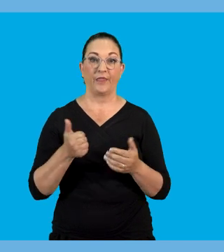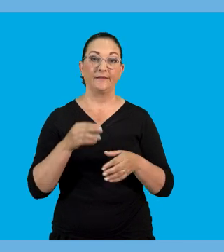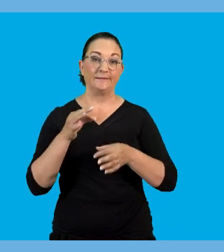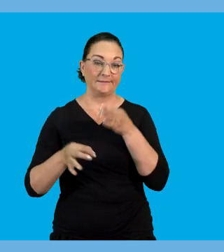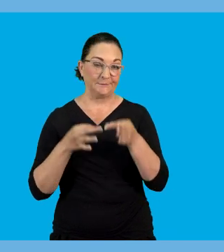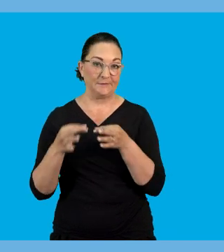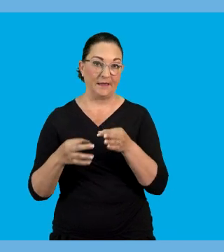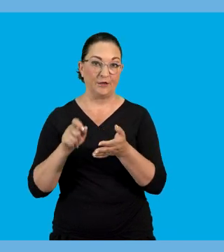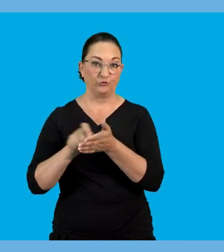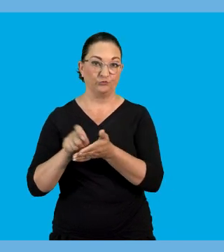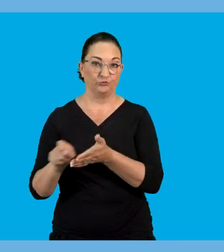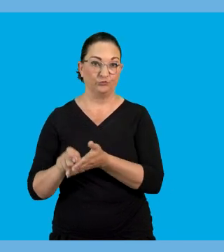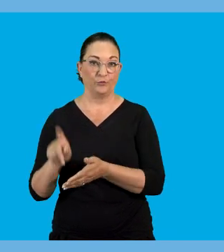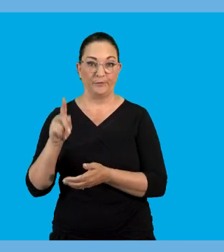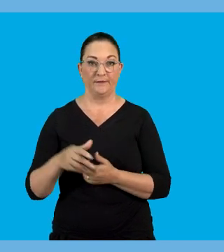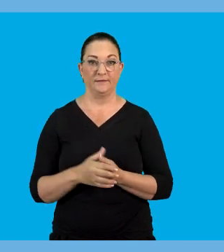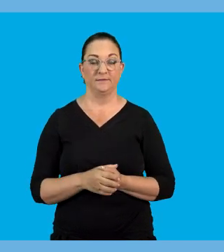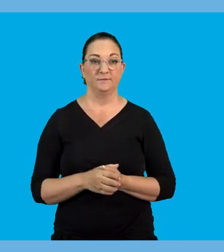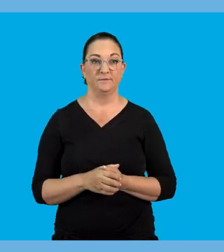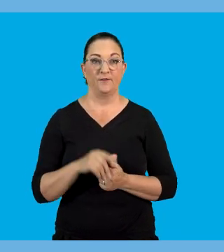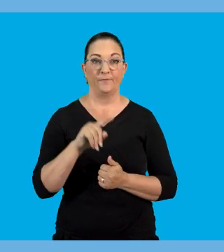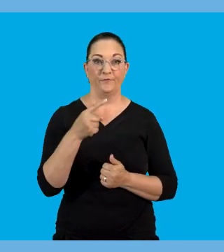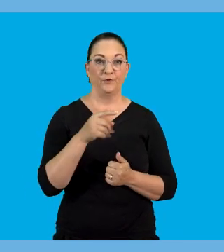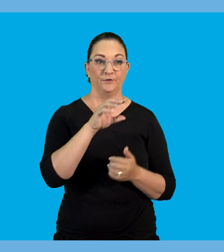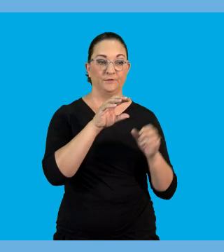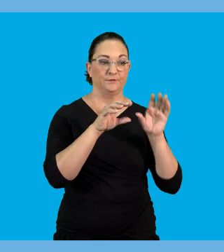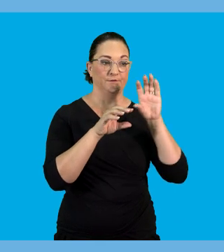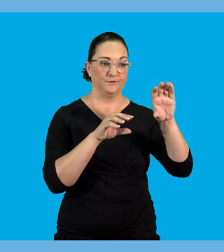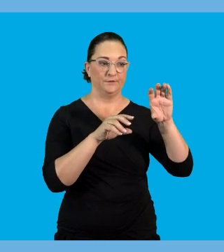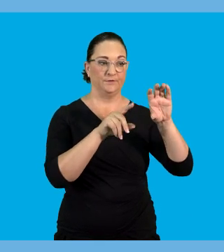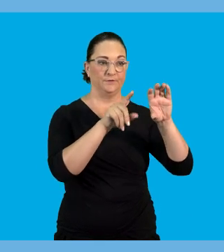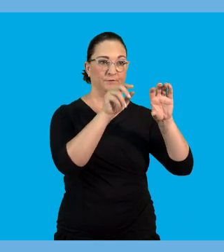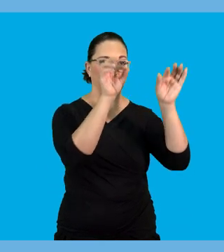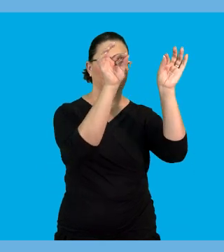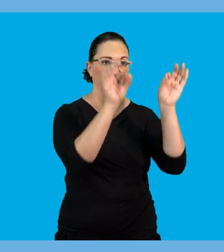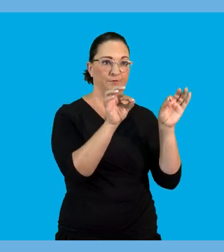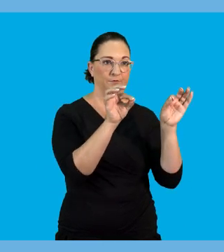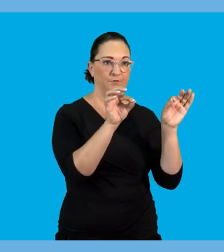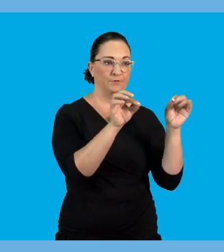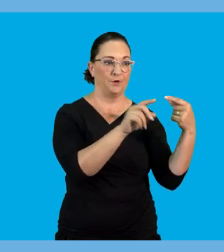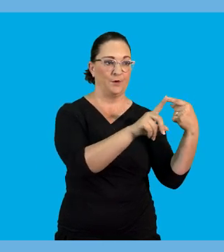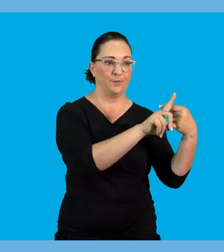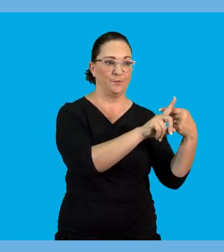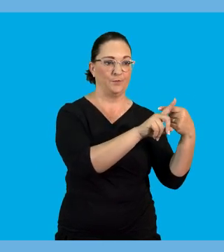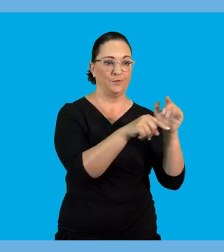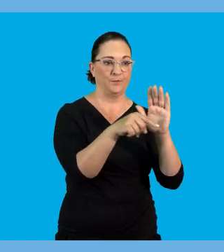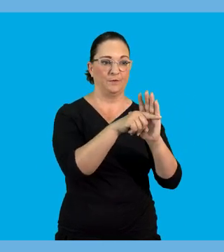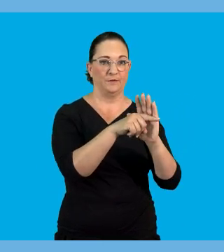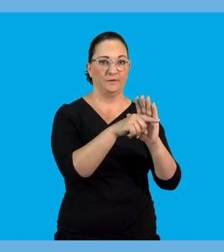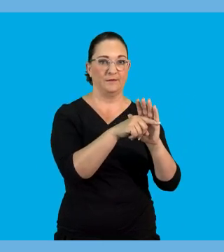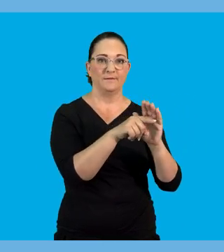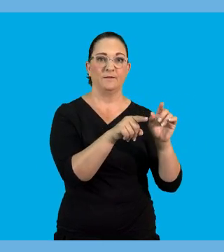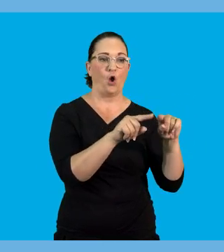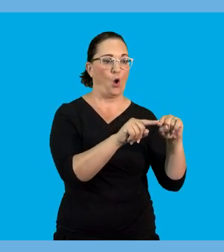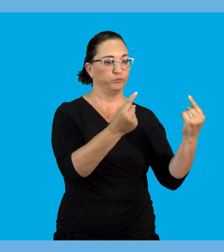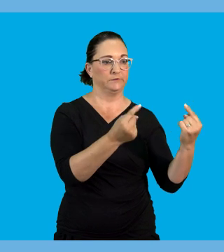an explanation for our drawing. So as we start with our first image, we have two spheres that are oppositely charged.